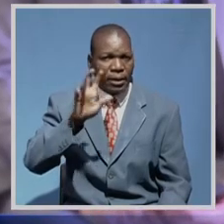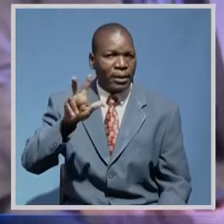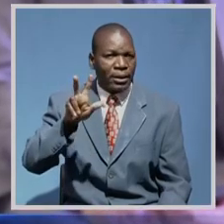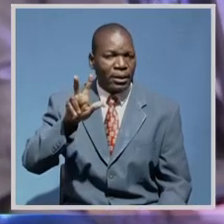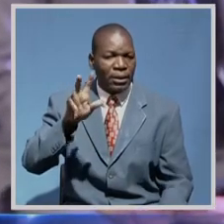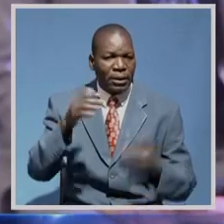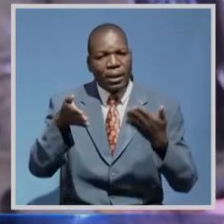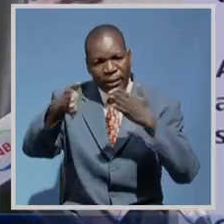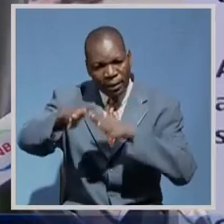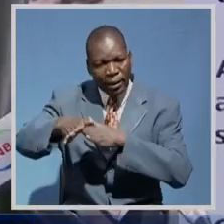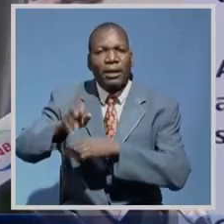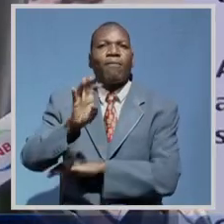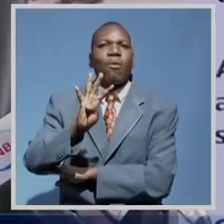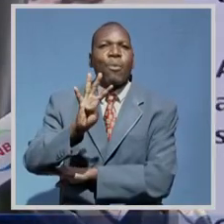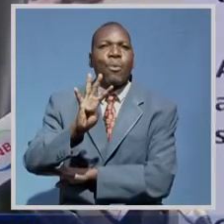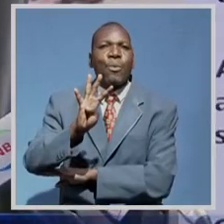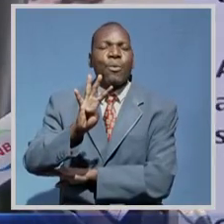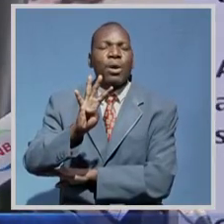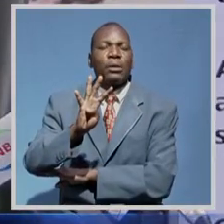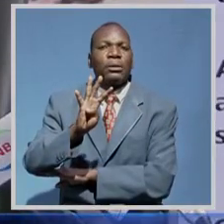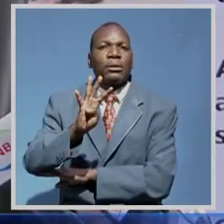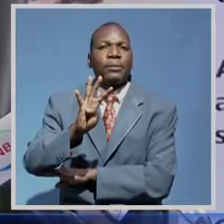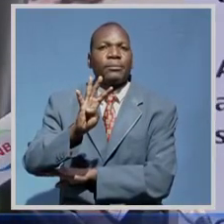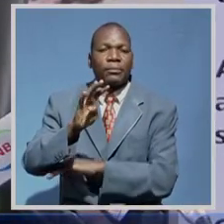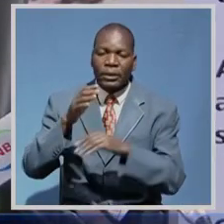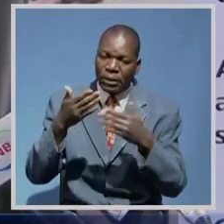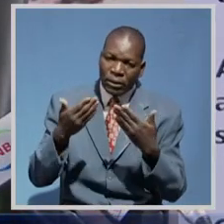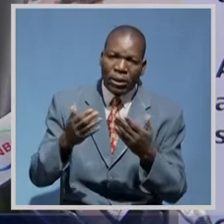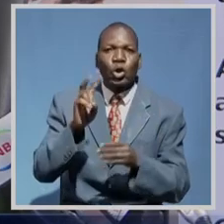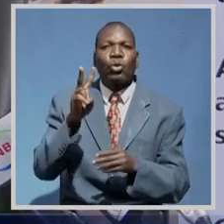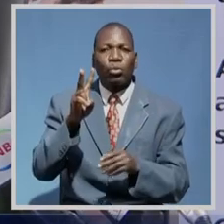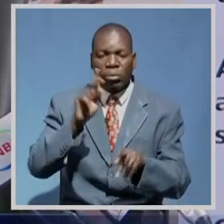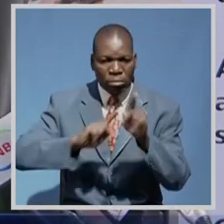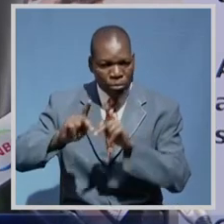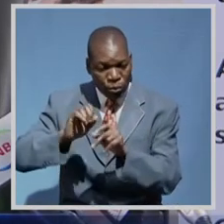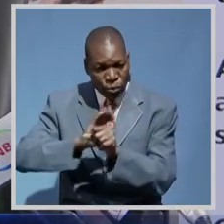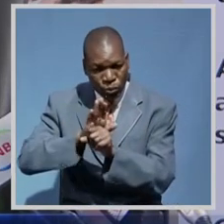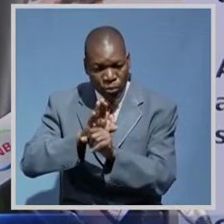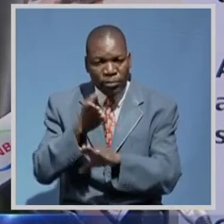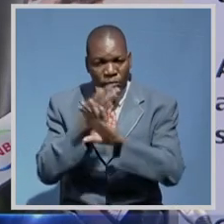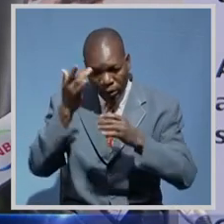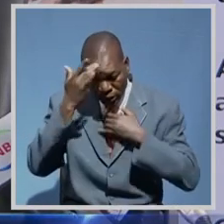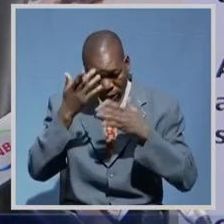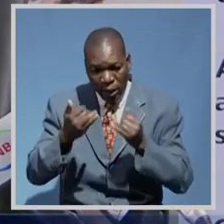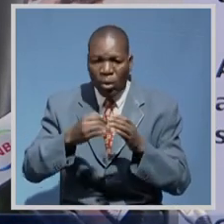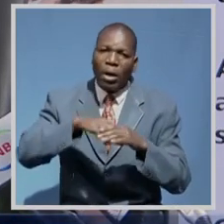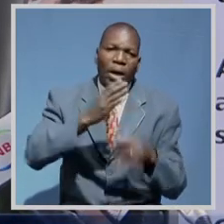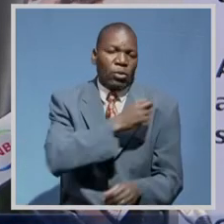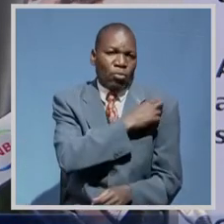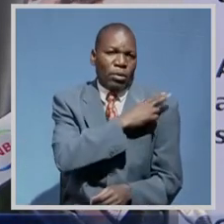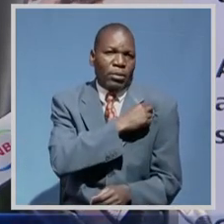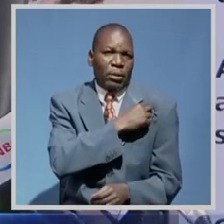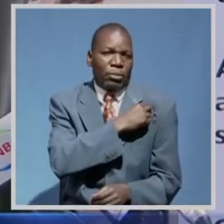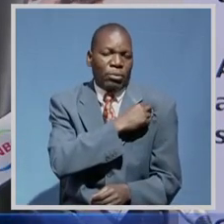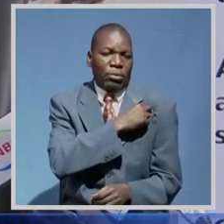153, with 4 deaths. We also discharged 2 patients, increasing the number of